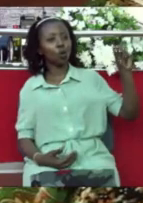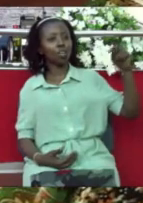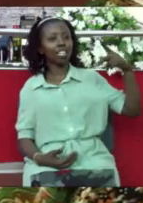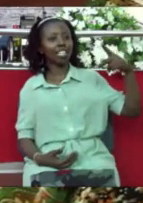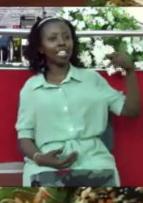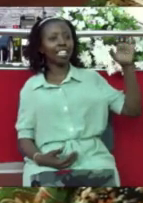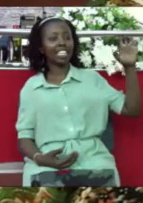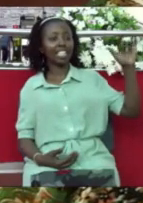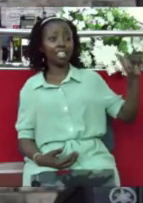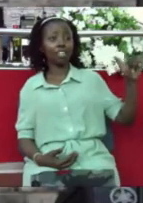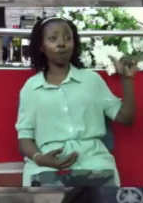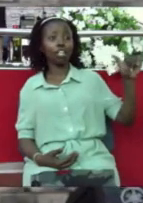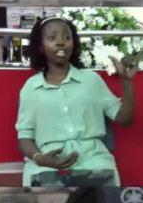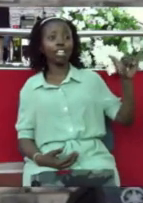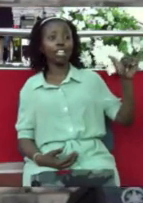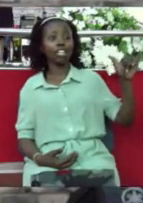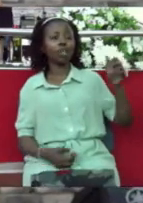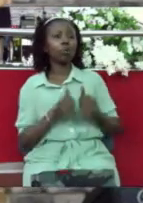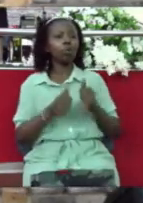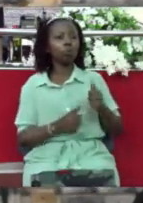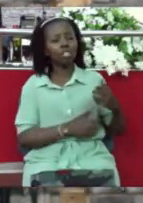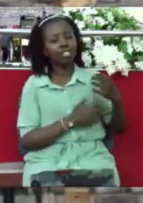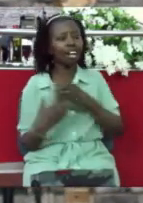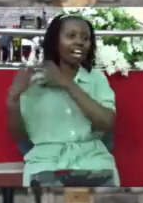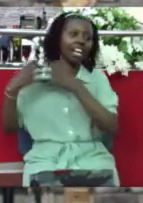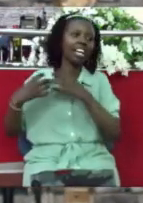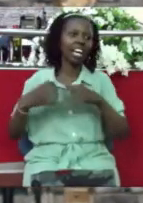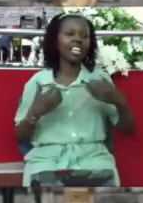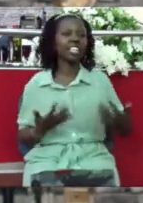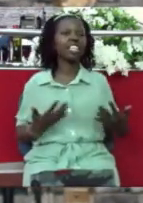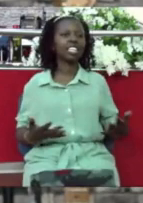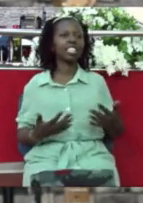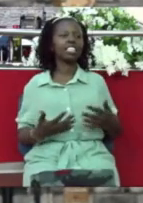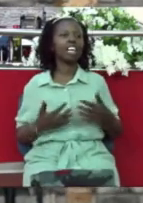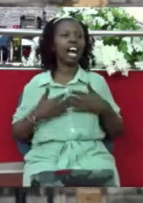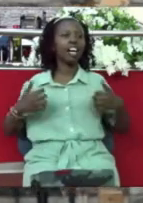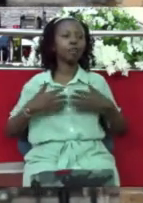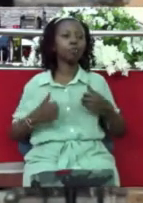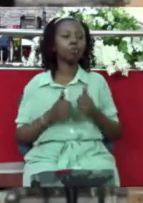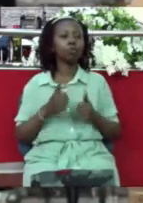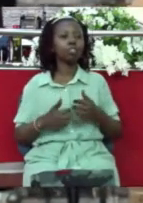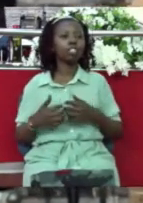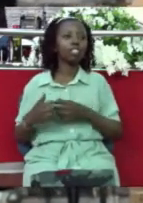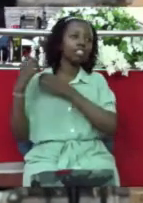ile gari, ilikuwa na miguu minne. Haiwezi kwama. It couldn't get stuck.